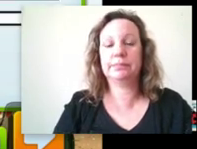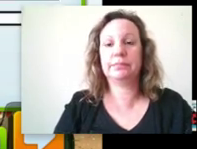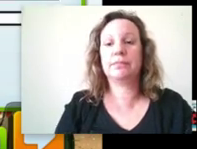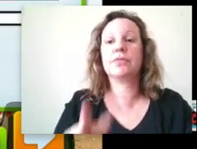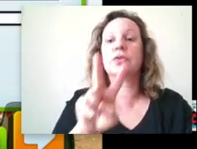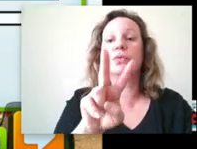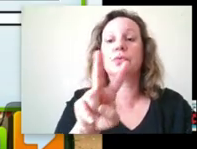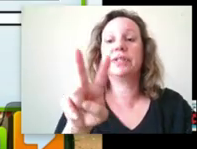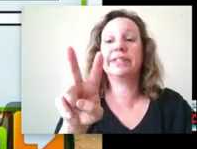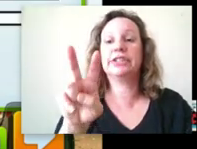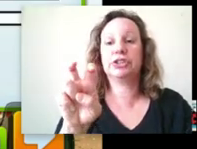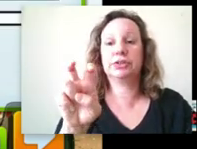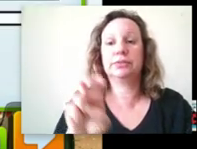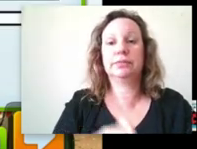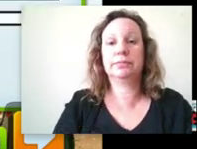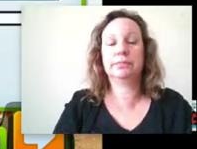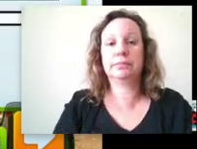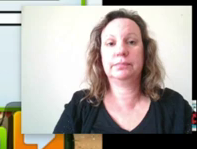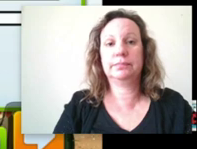2 inches.